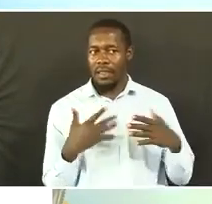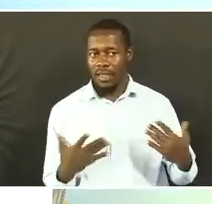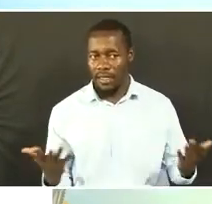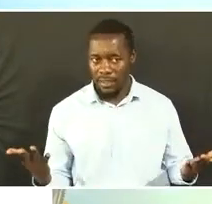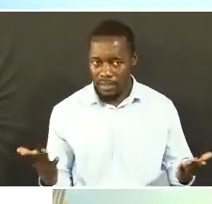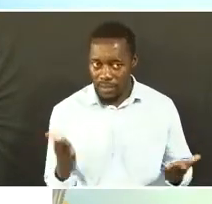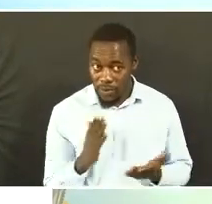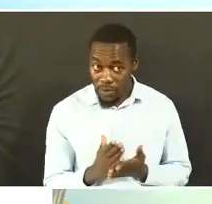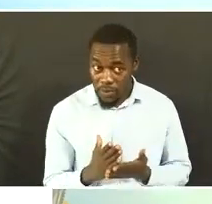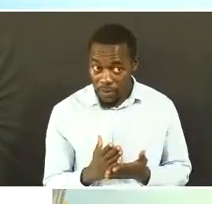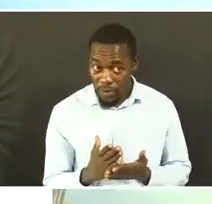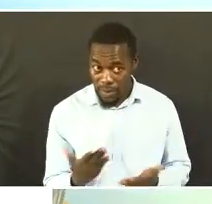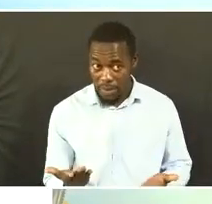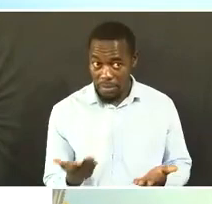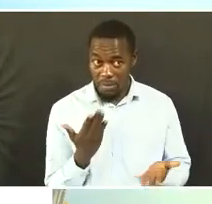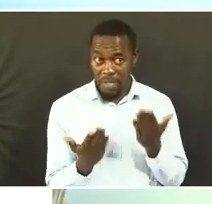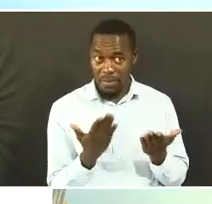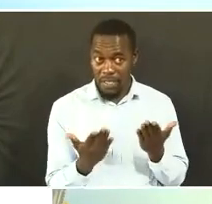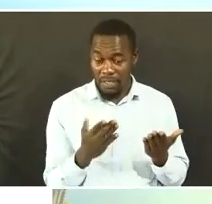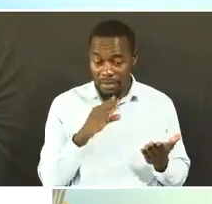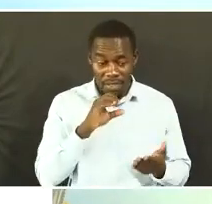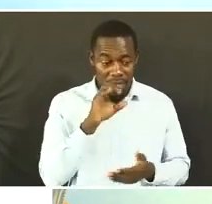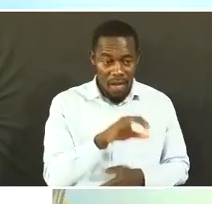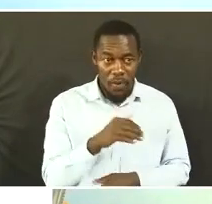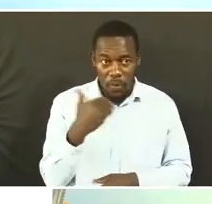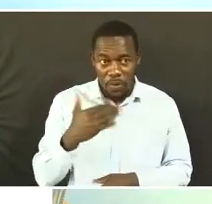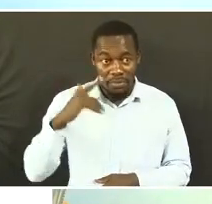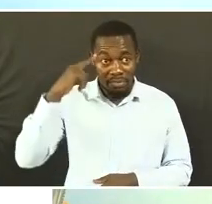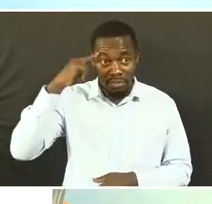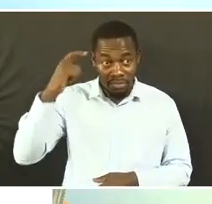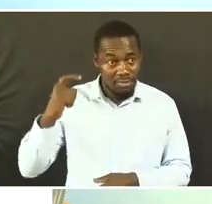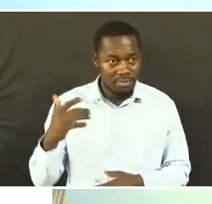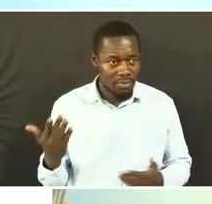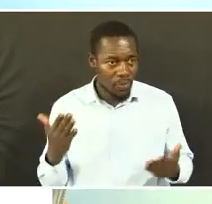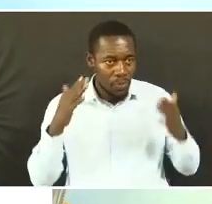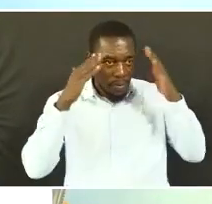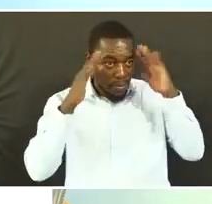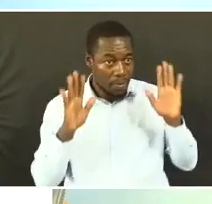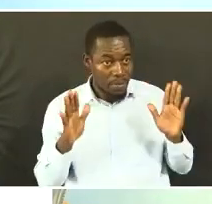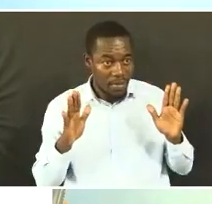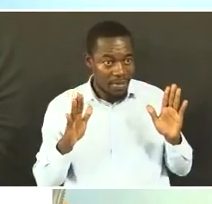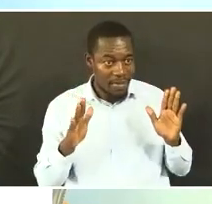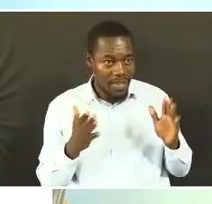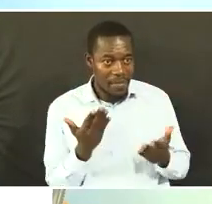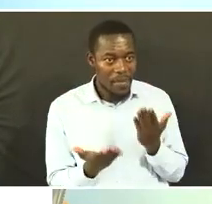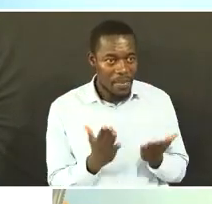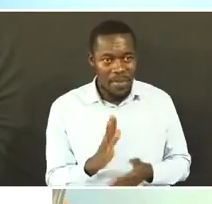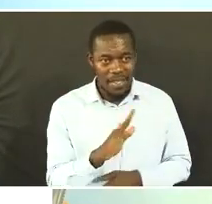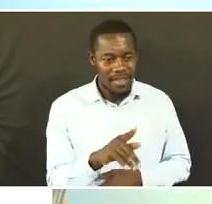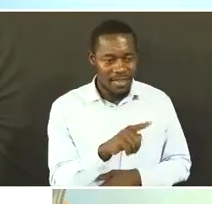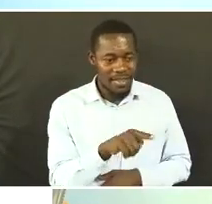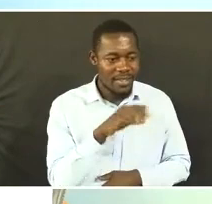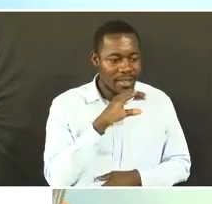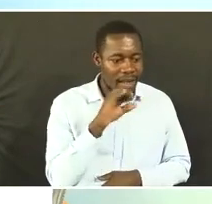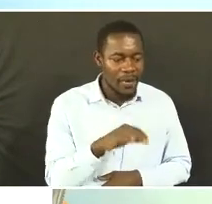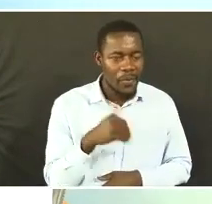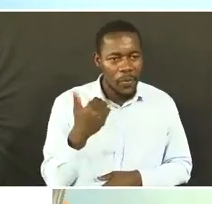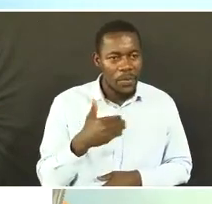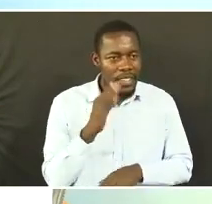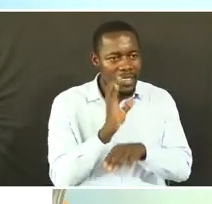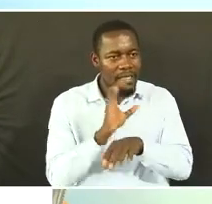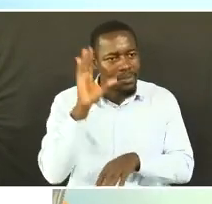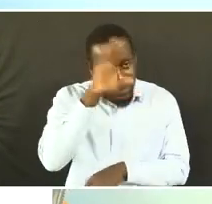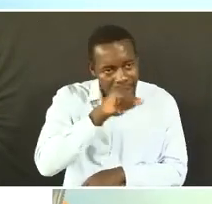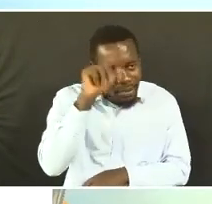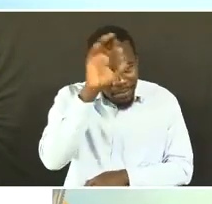church. But they still surprise you and tell you, "Give me a portion of my living." Or, "Mom, did you know I have joined